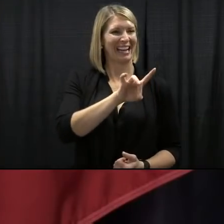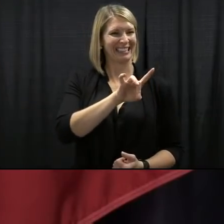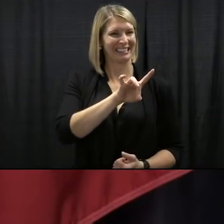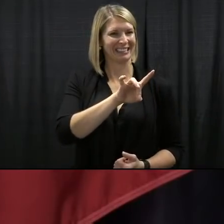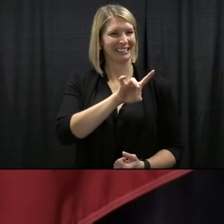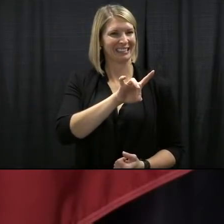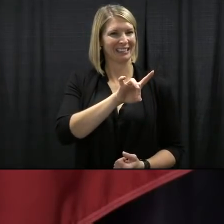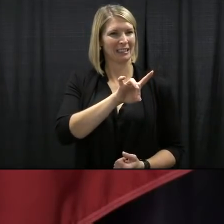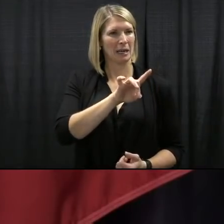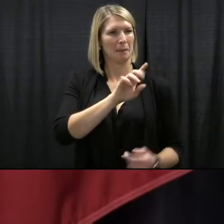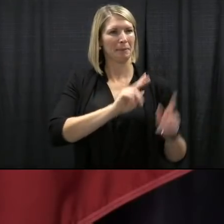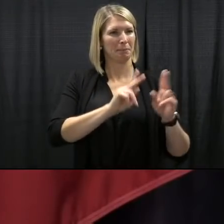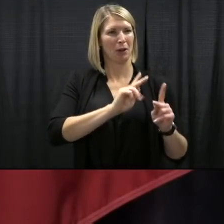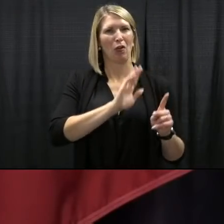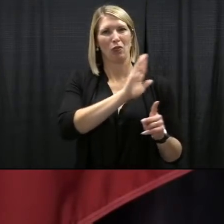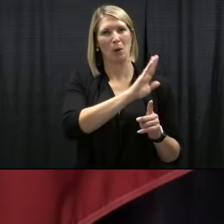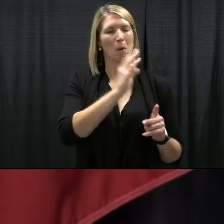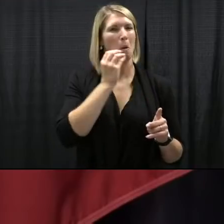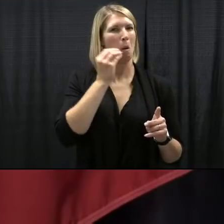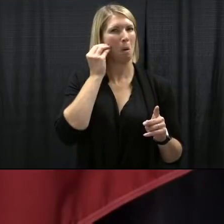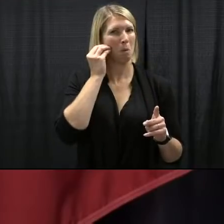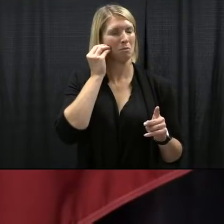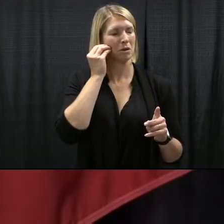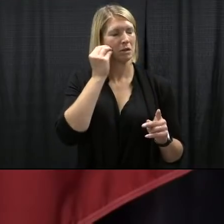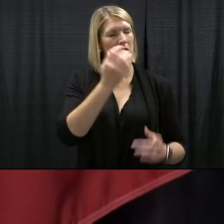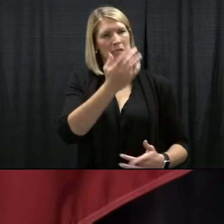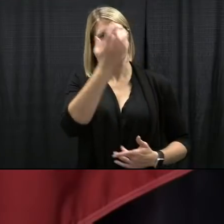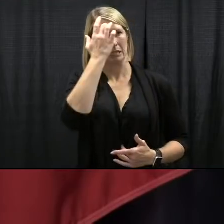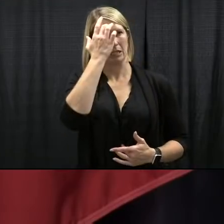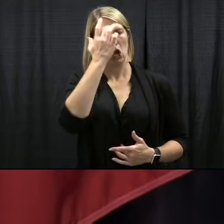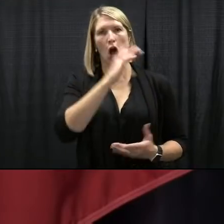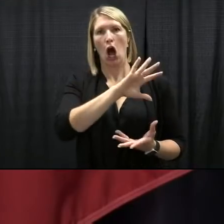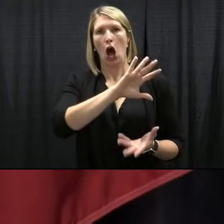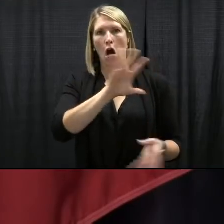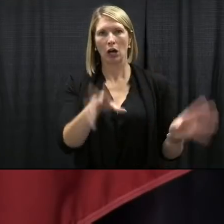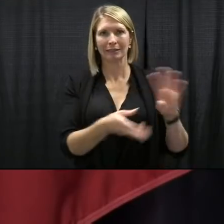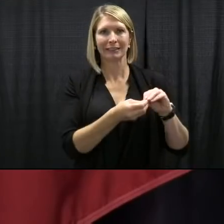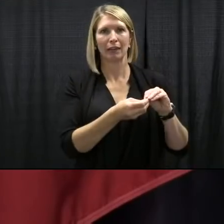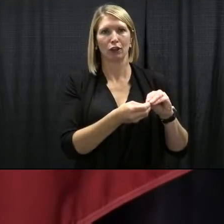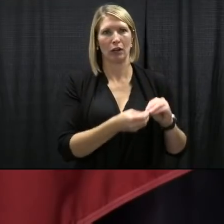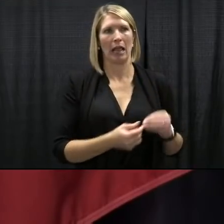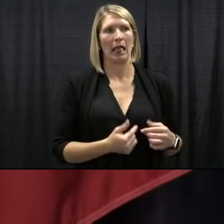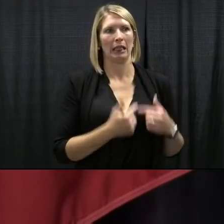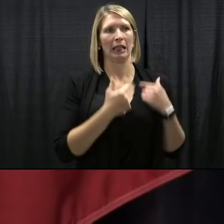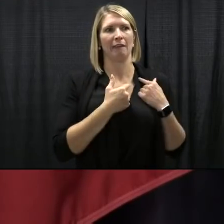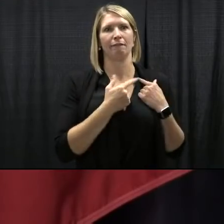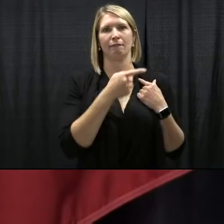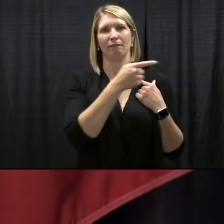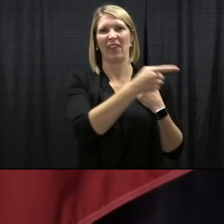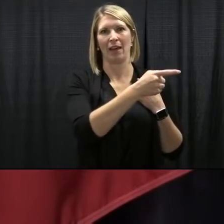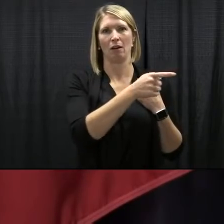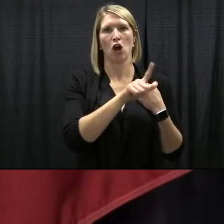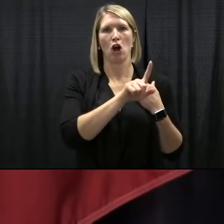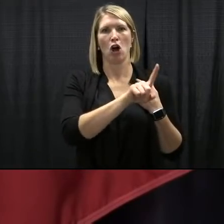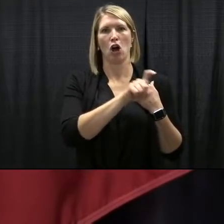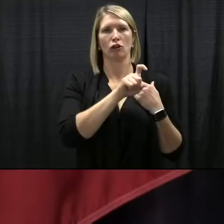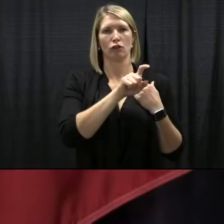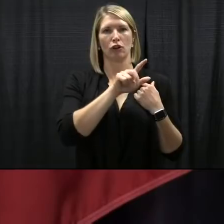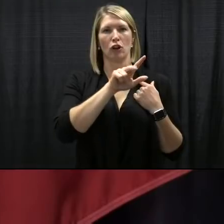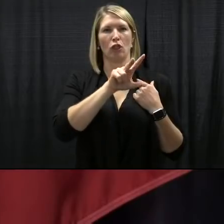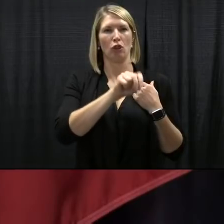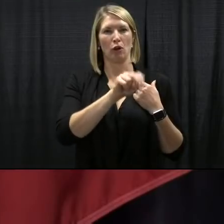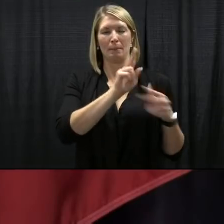were affected. And we know that in our nursing home at the moment, that what great protection